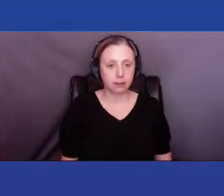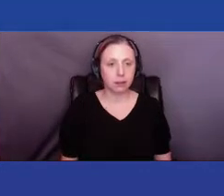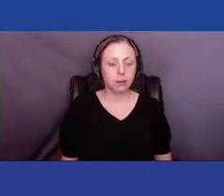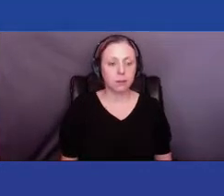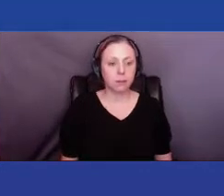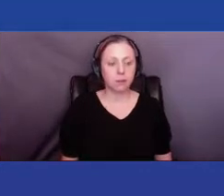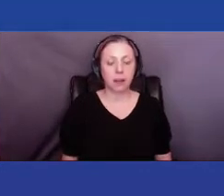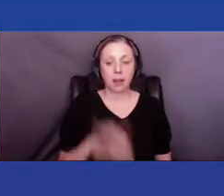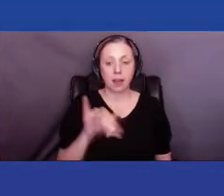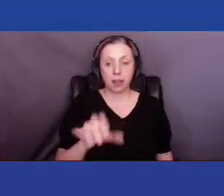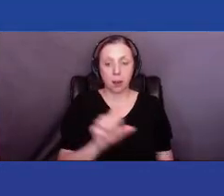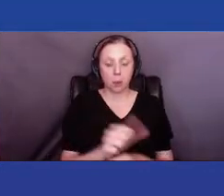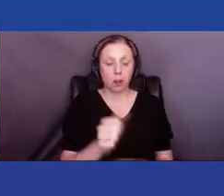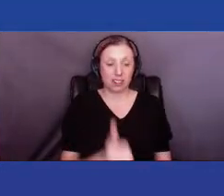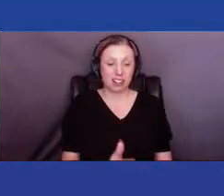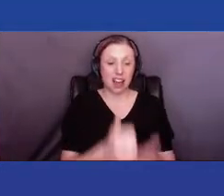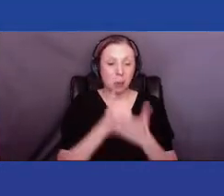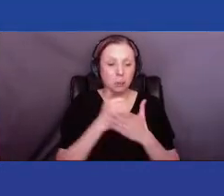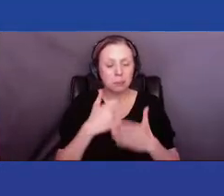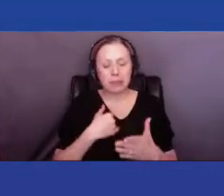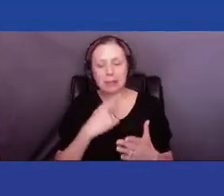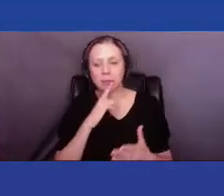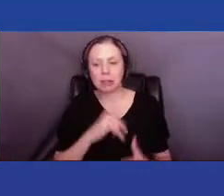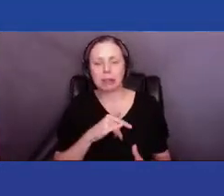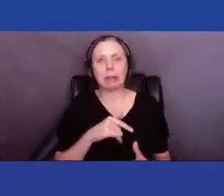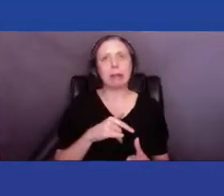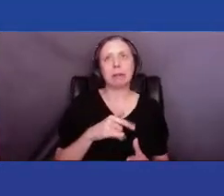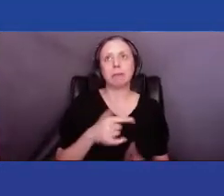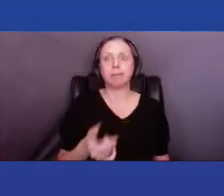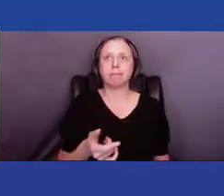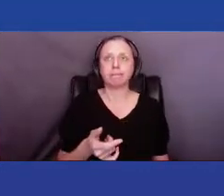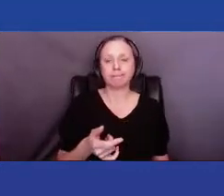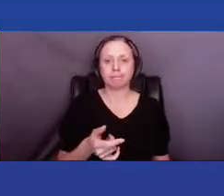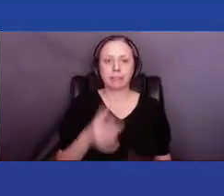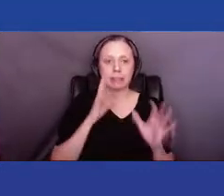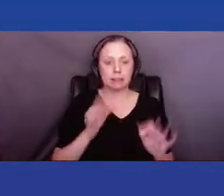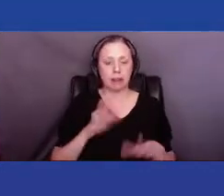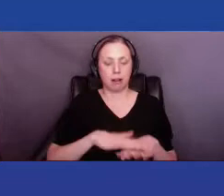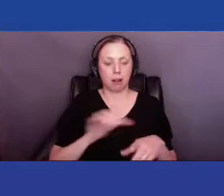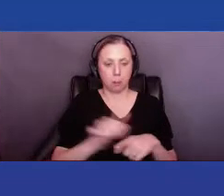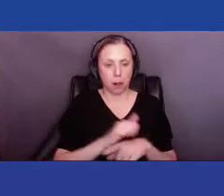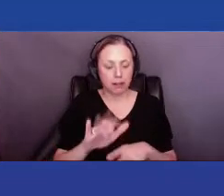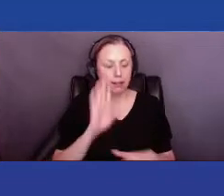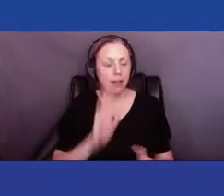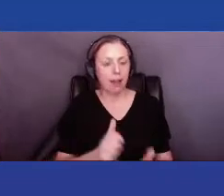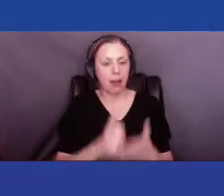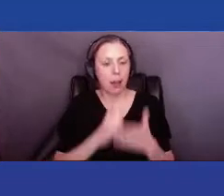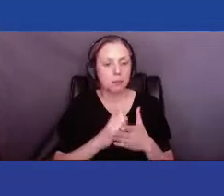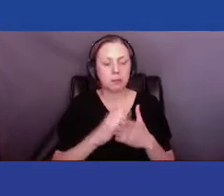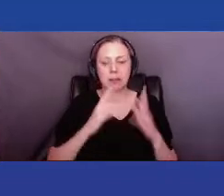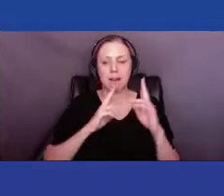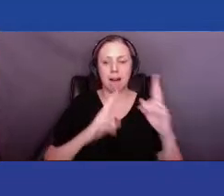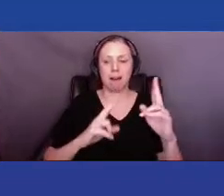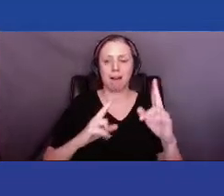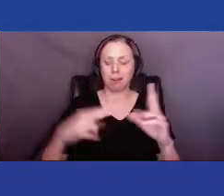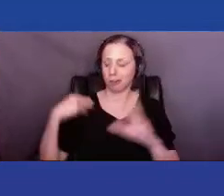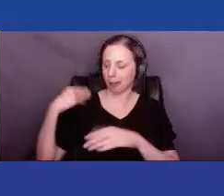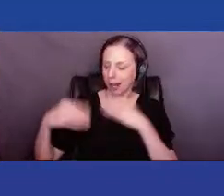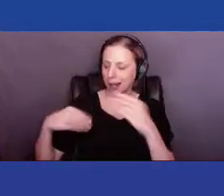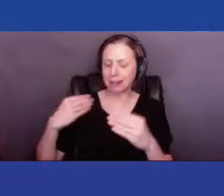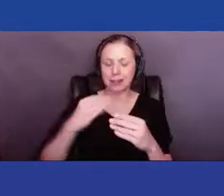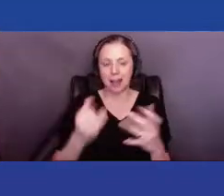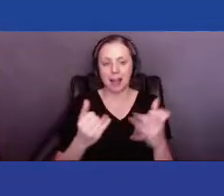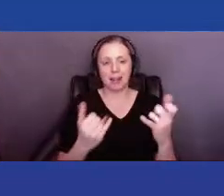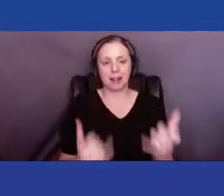This work has helped me solidify a practice that honors the ancestral and the emergent, that roots in the